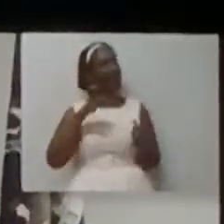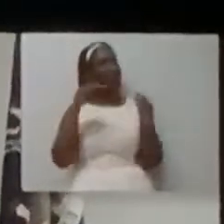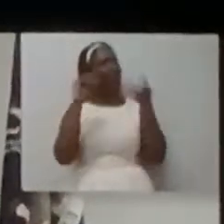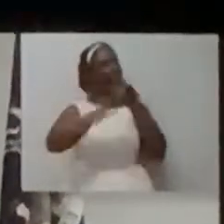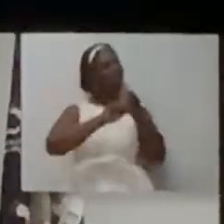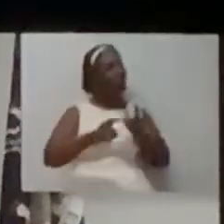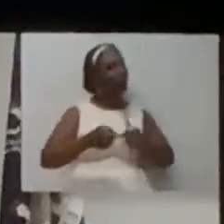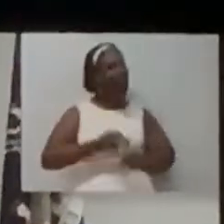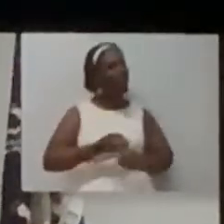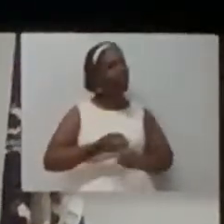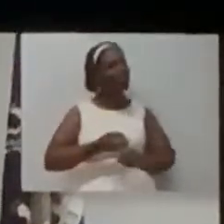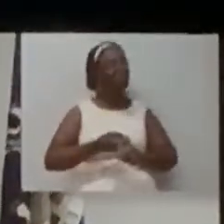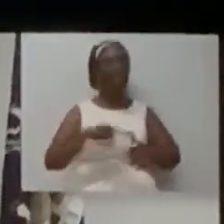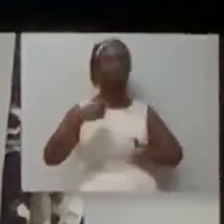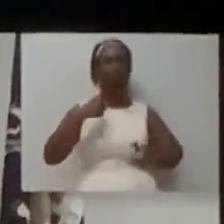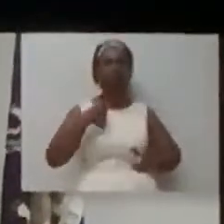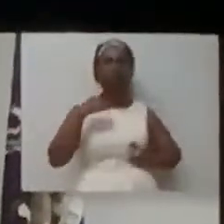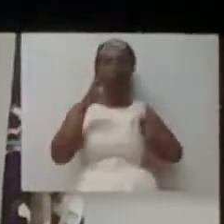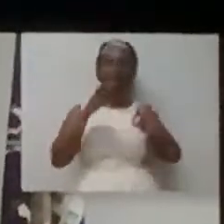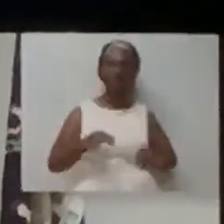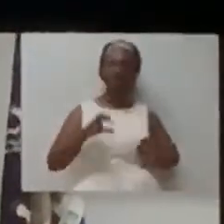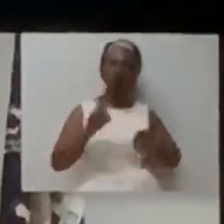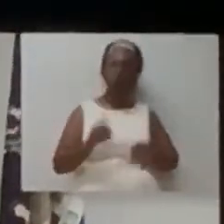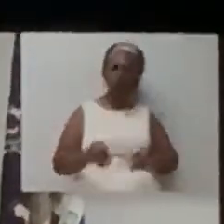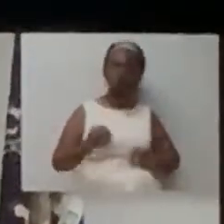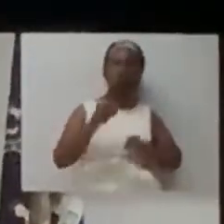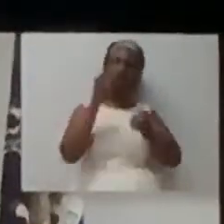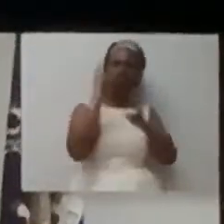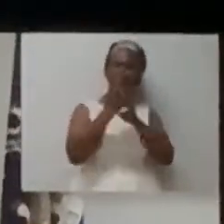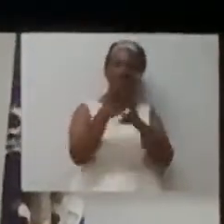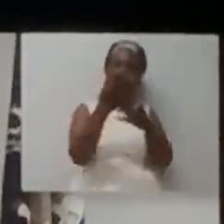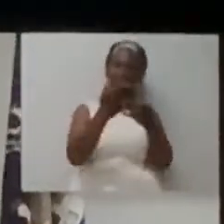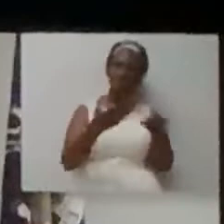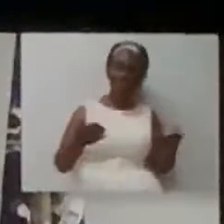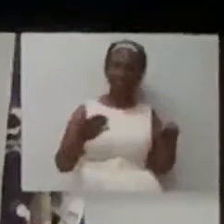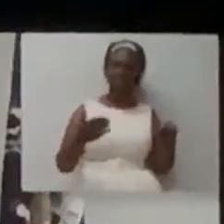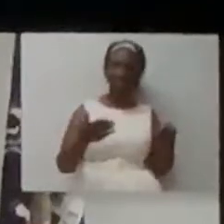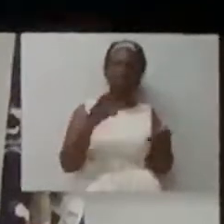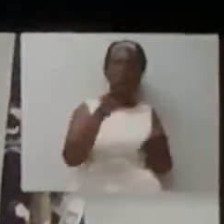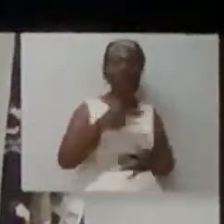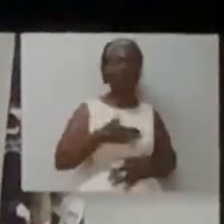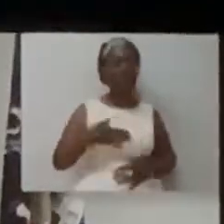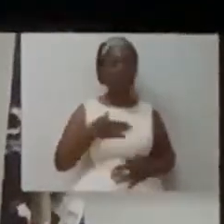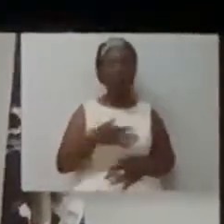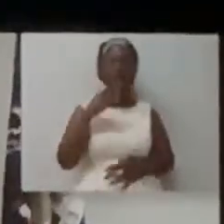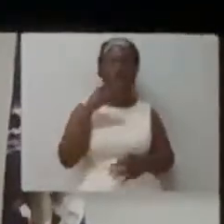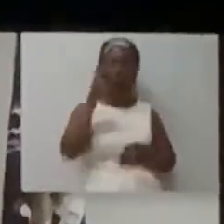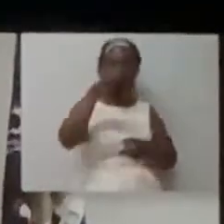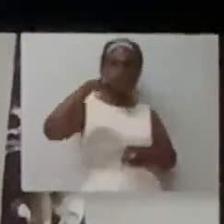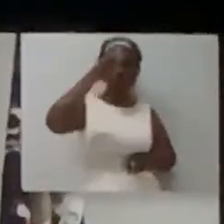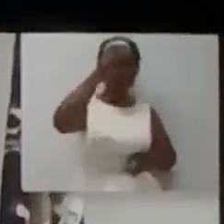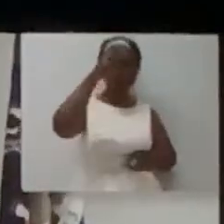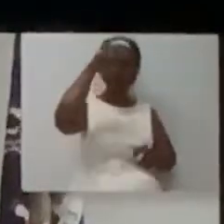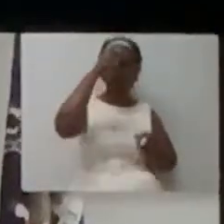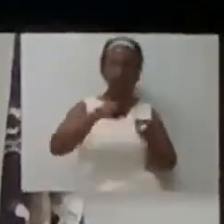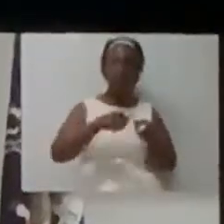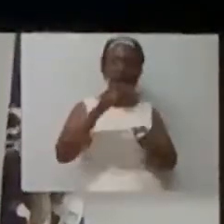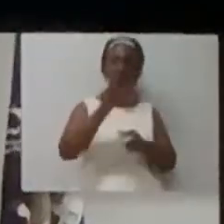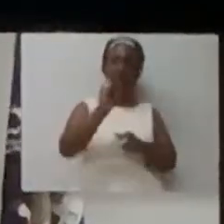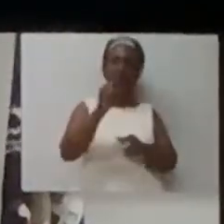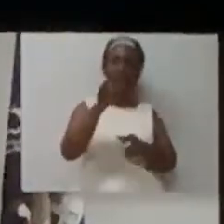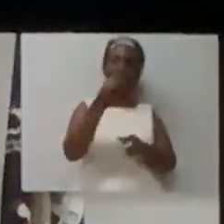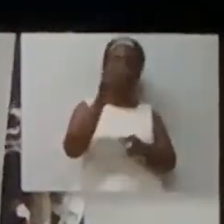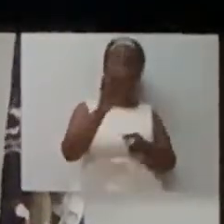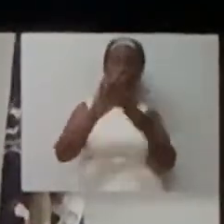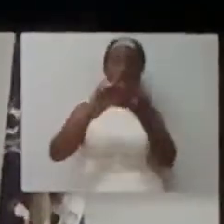to do the right thing. Graduates, enjoy your journeys, keep learning, and know that your South Glens Falls community